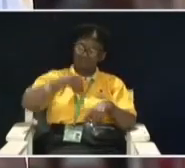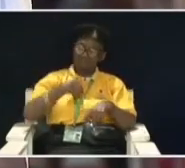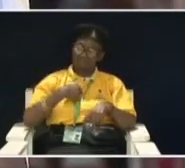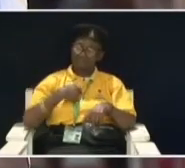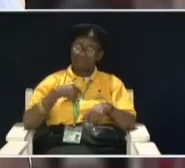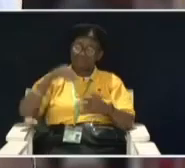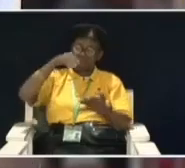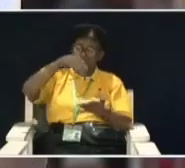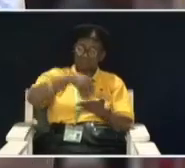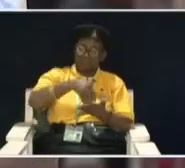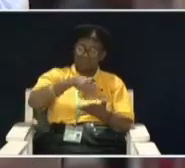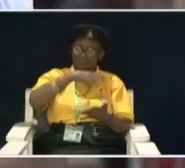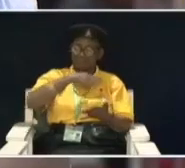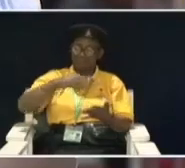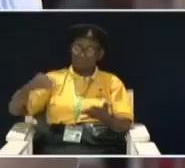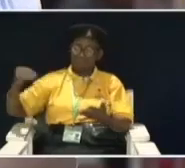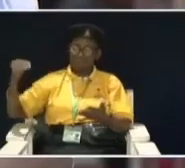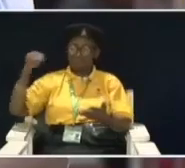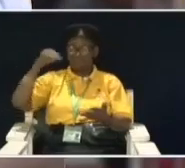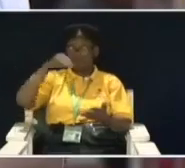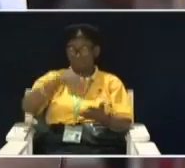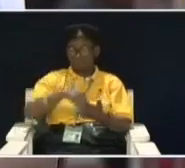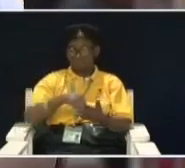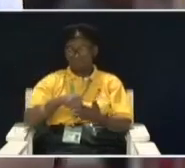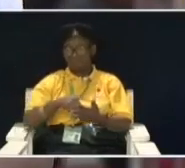Again and again,